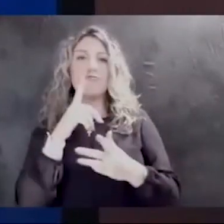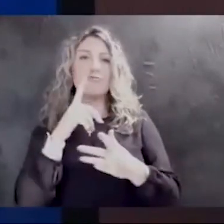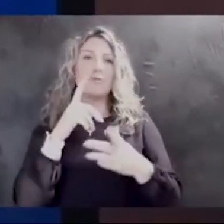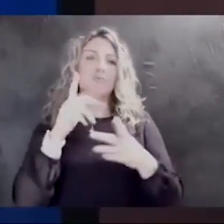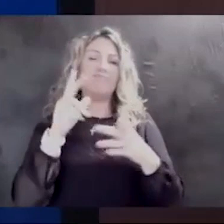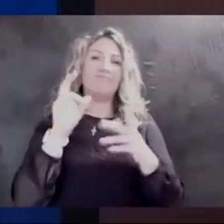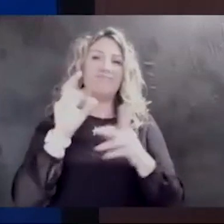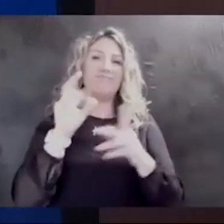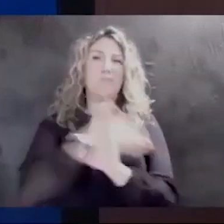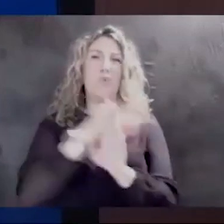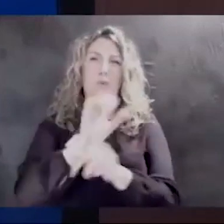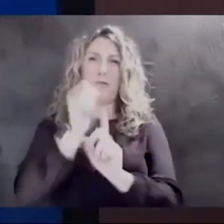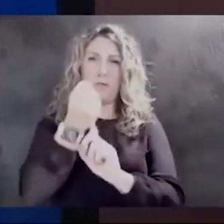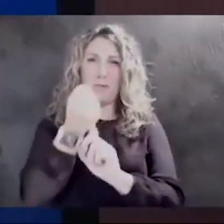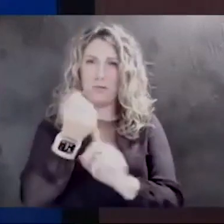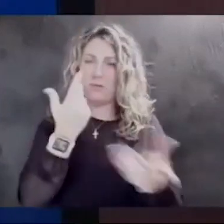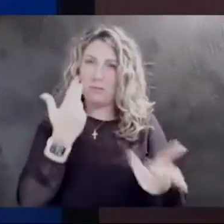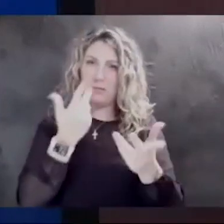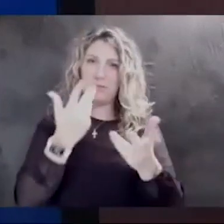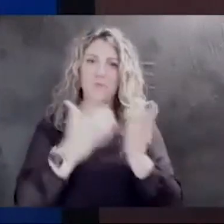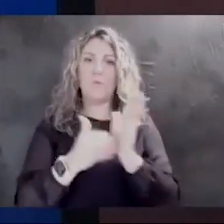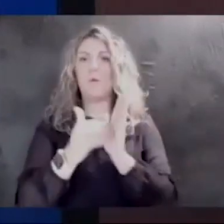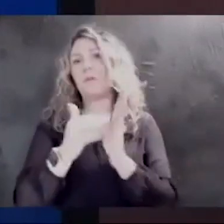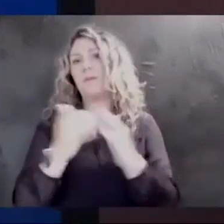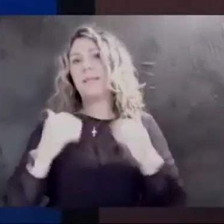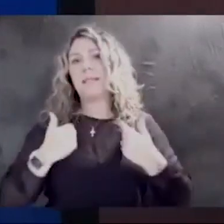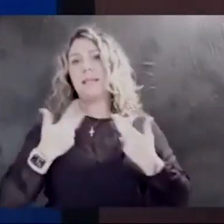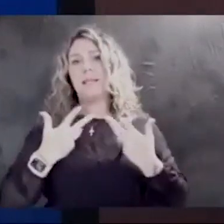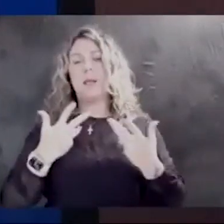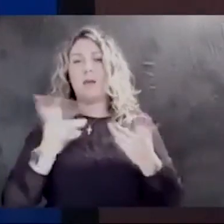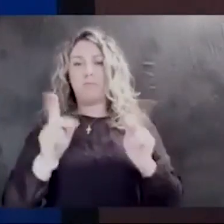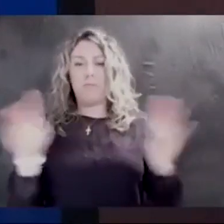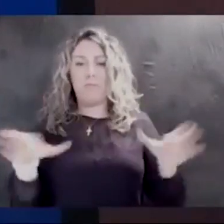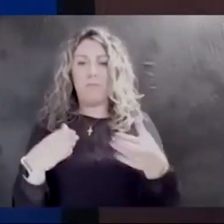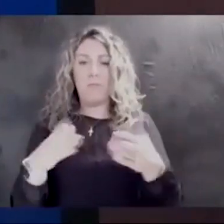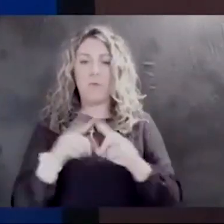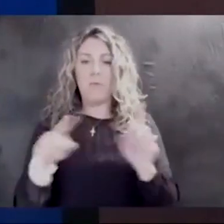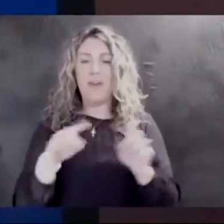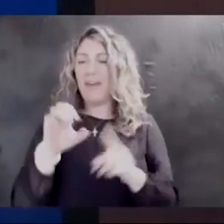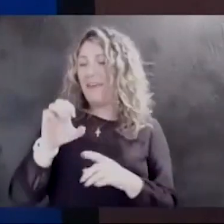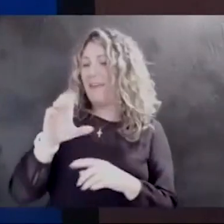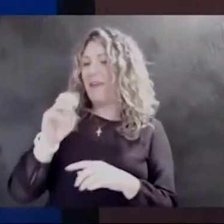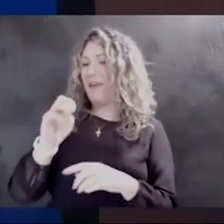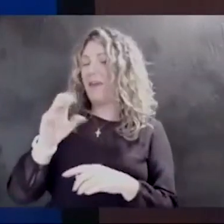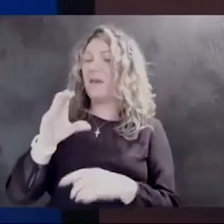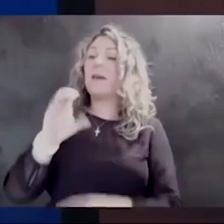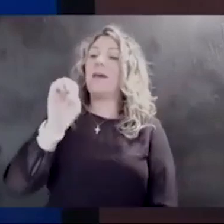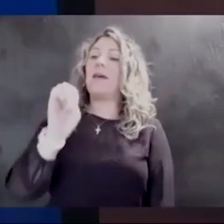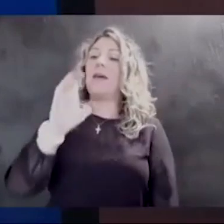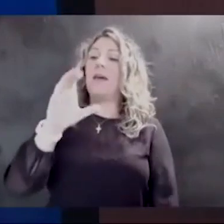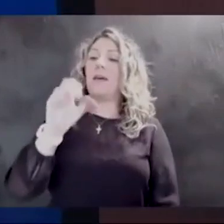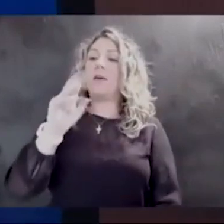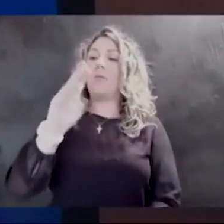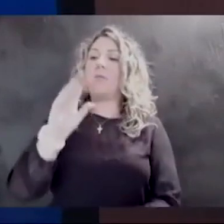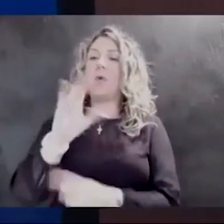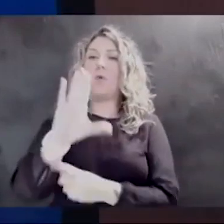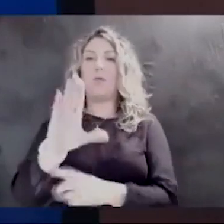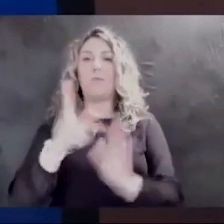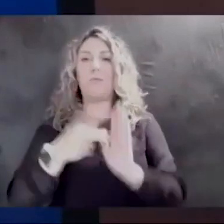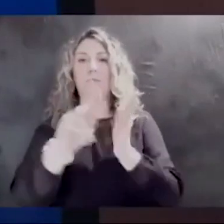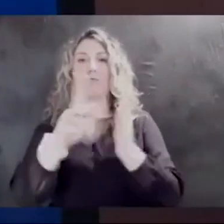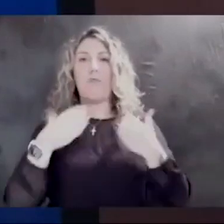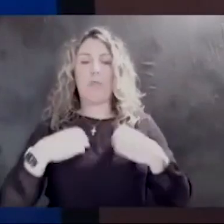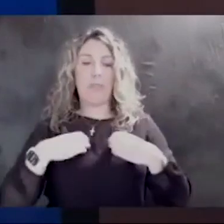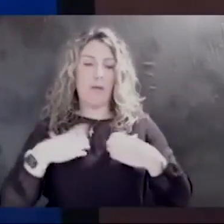And so oftentimes it is a younger population, but to go on ECMO means your lungs have to be really failing, and for that to be true and to be 25